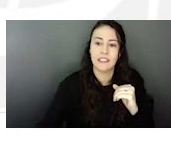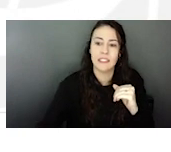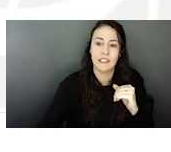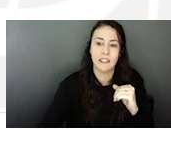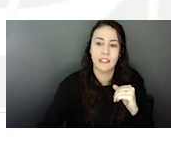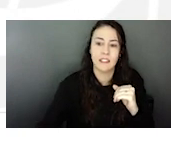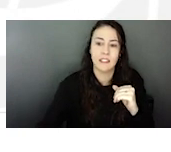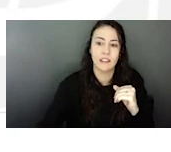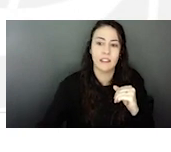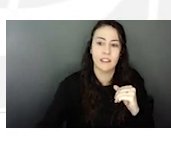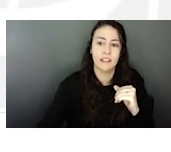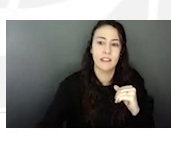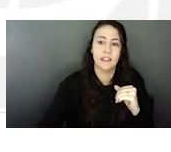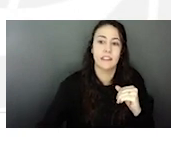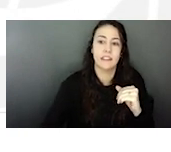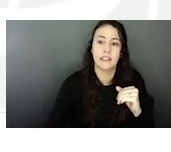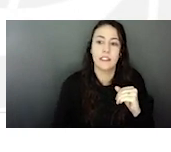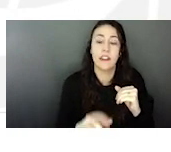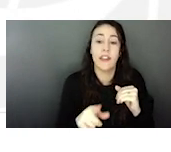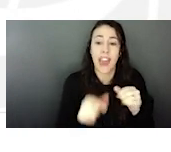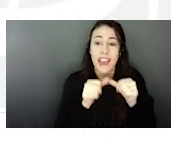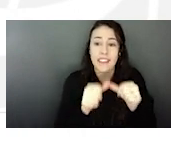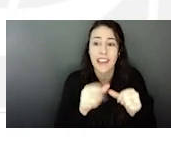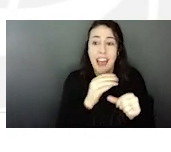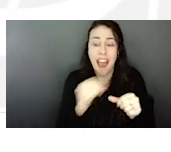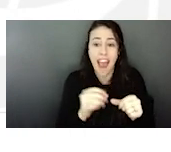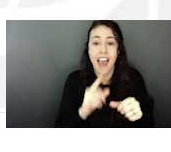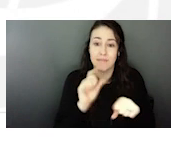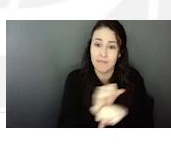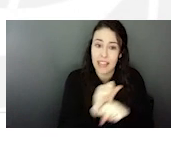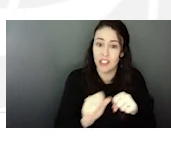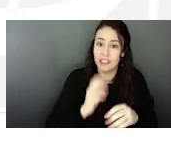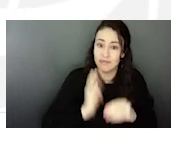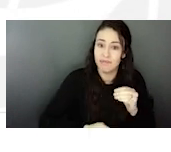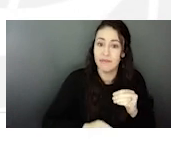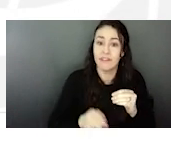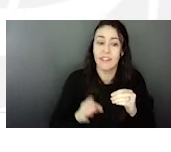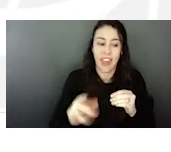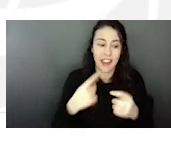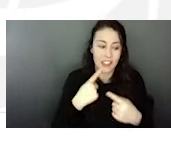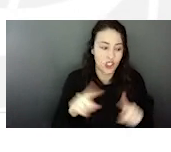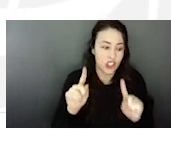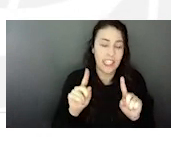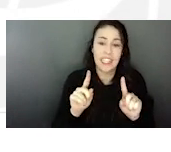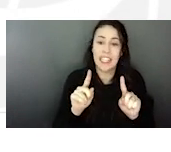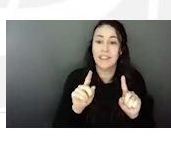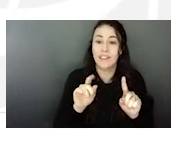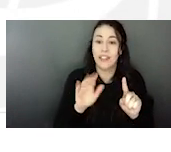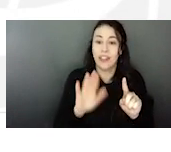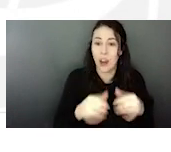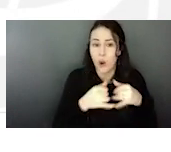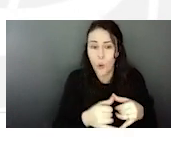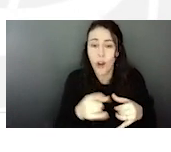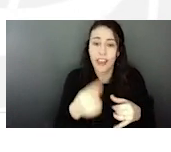that they persist and they actually complete, right? They achieve that award, that is their goal, or they achieve that transfer. They